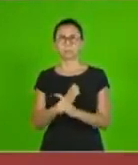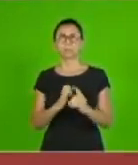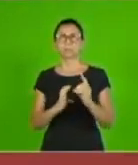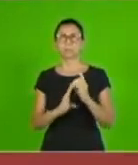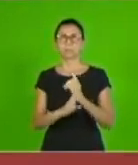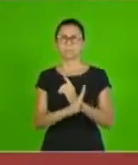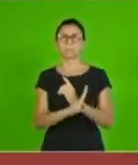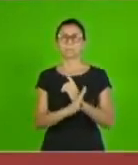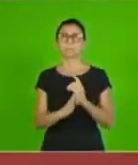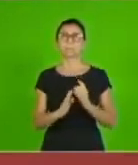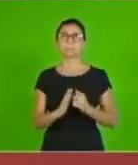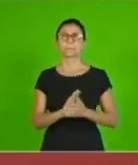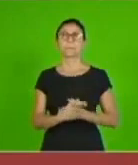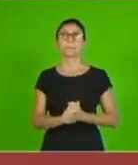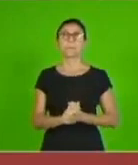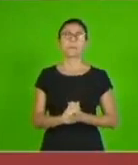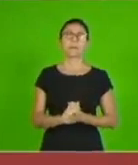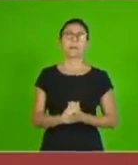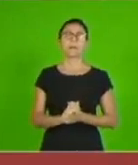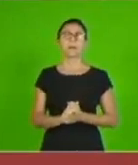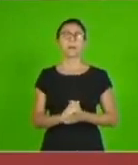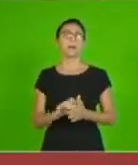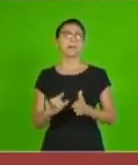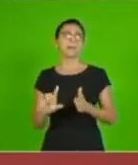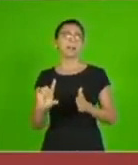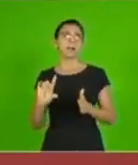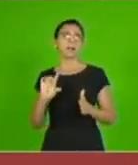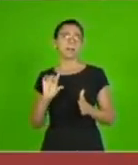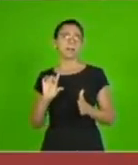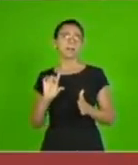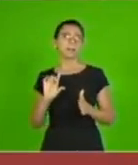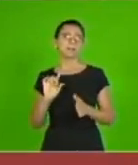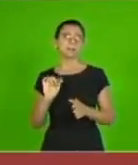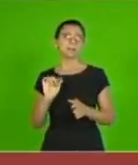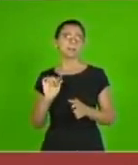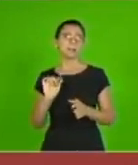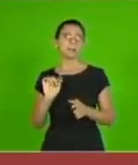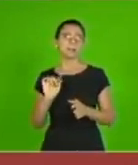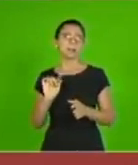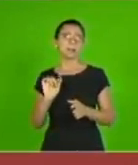that we are giving for this Sunday school was previously